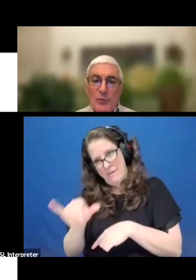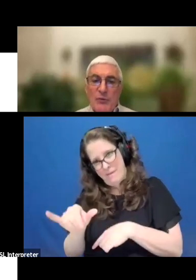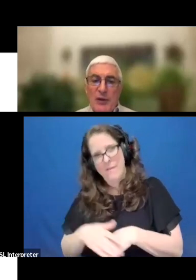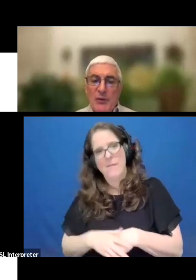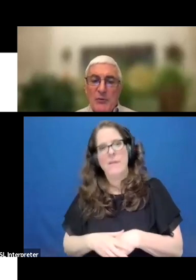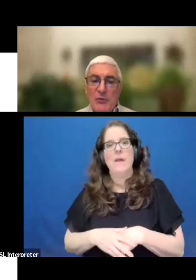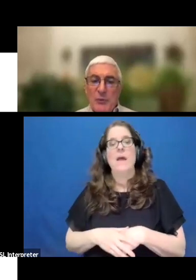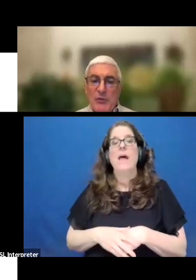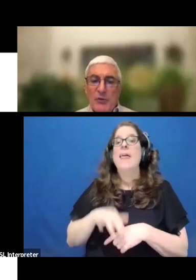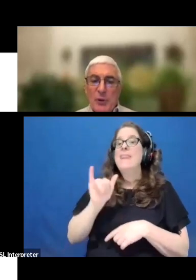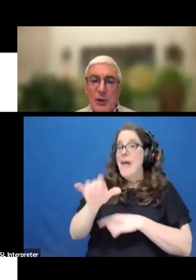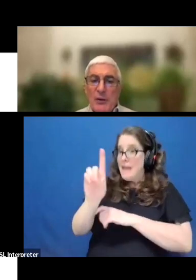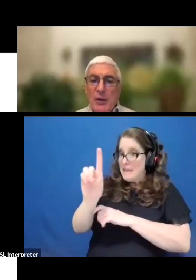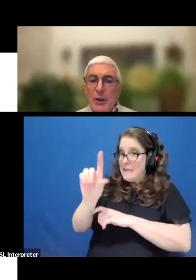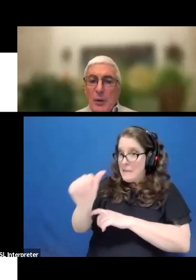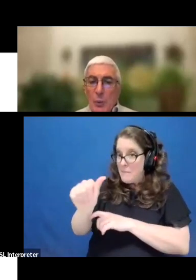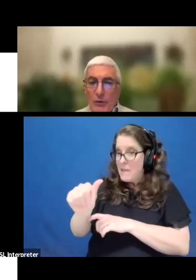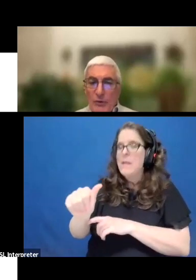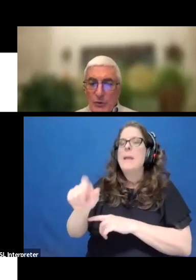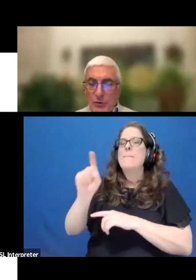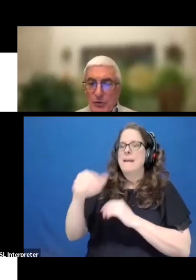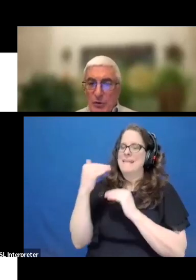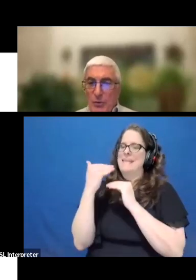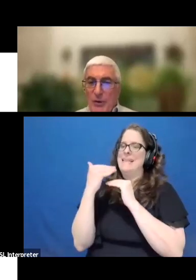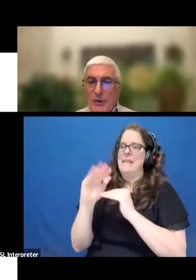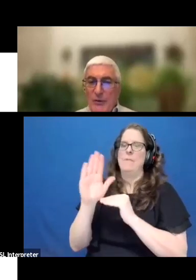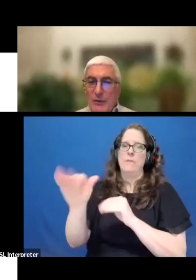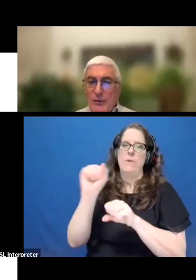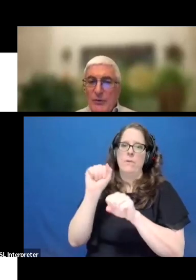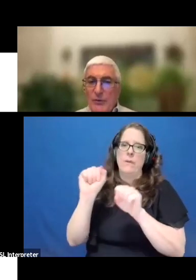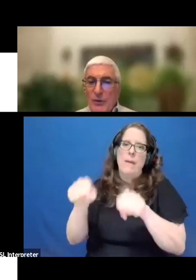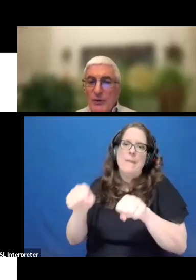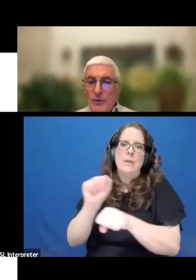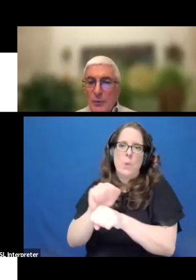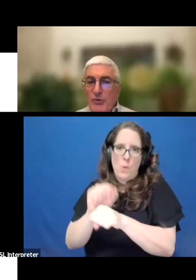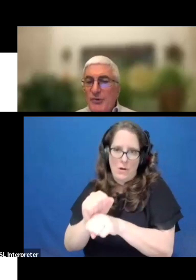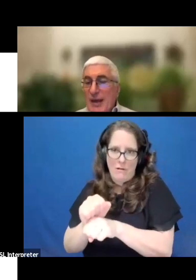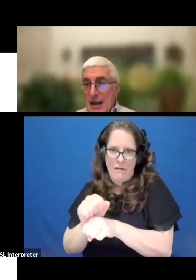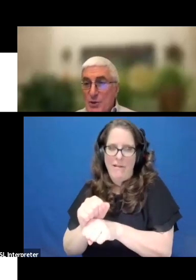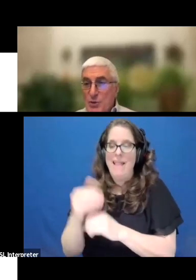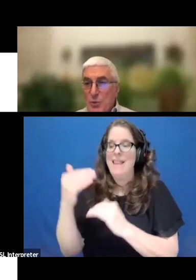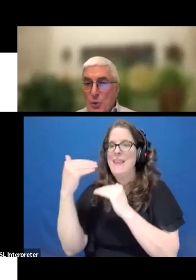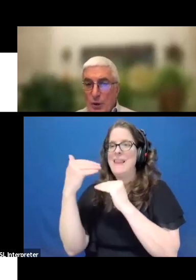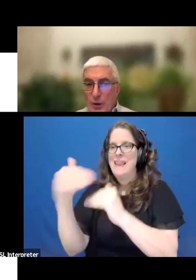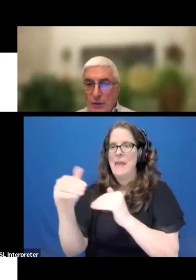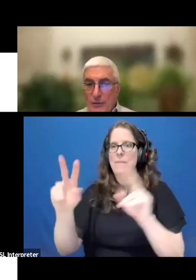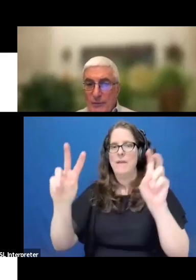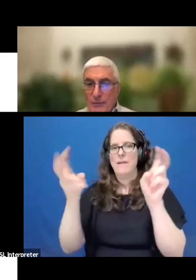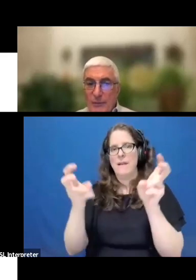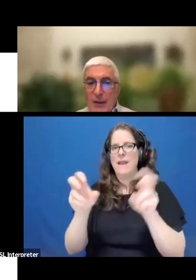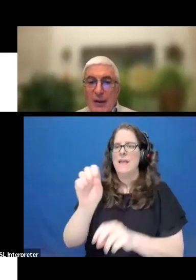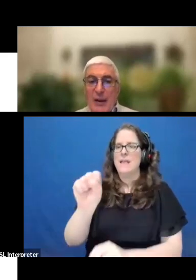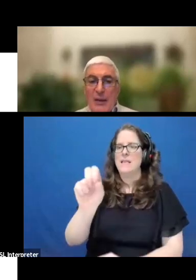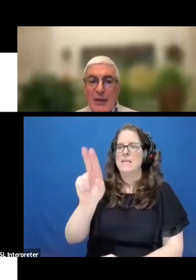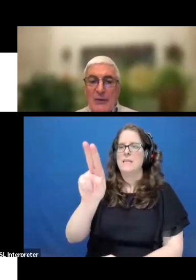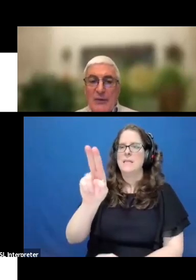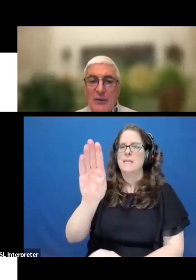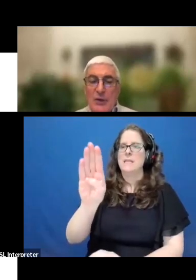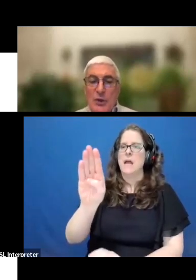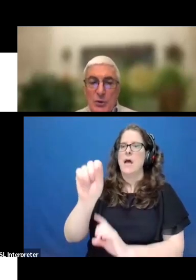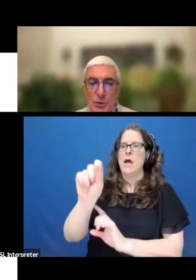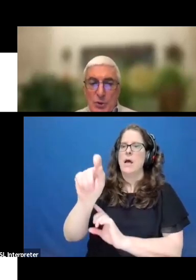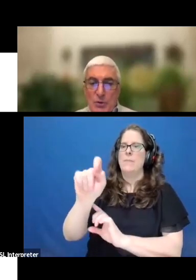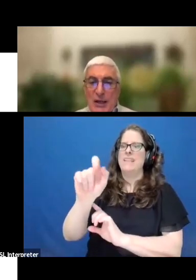has to prevent them from doing what Social Security considers substantial work.